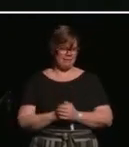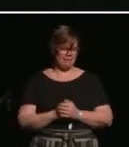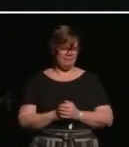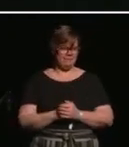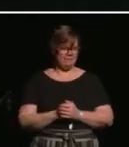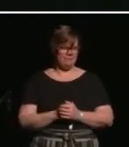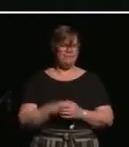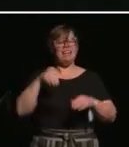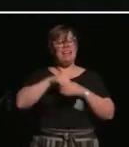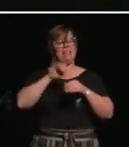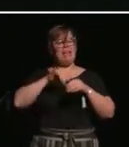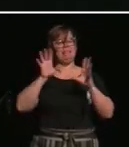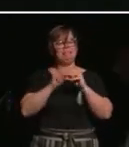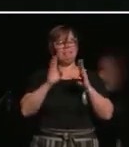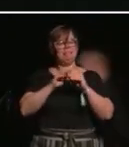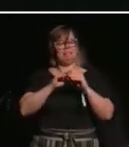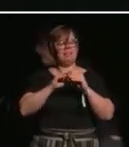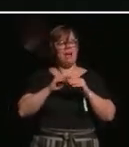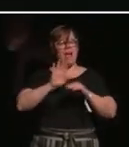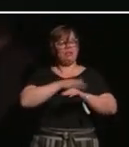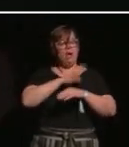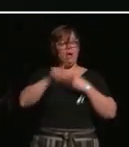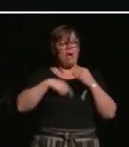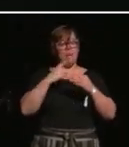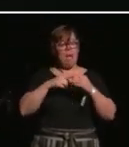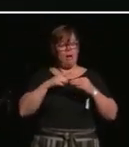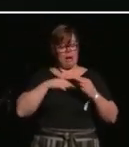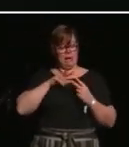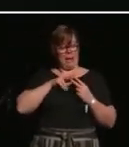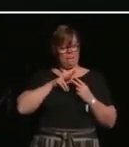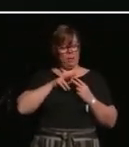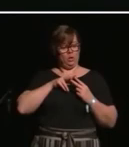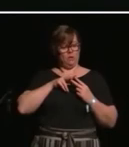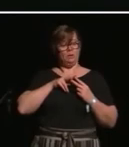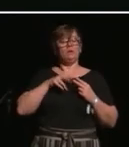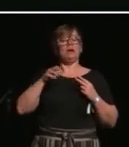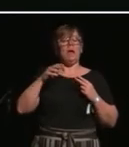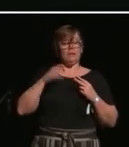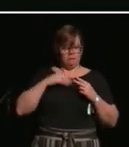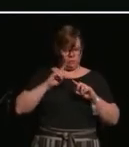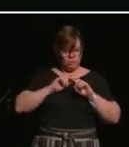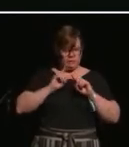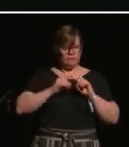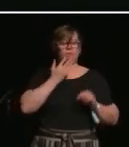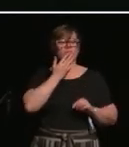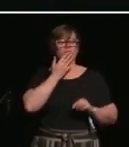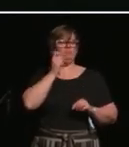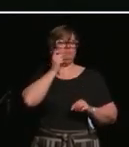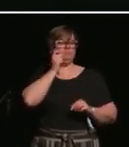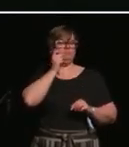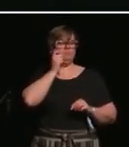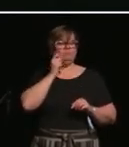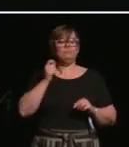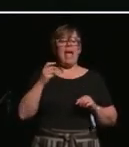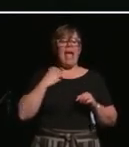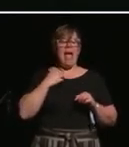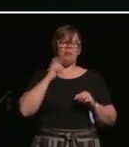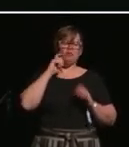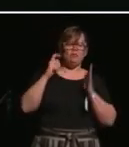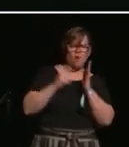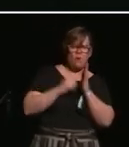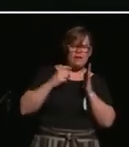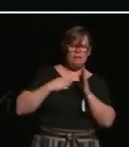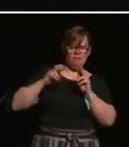sessions, Ian wrote a song about an interracial couple she'd seen on the school bus, imagining the disapproval and hypocrisy of the